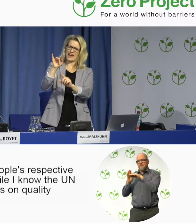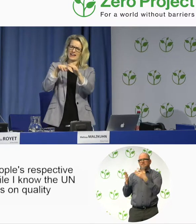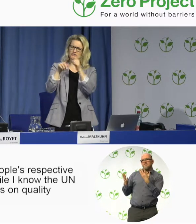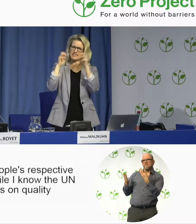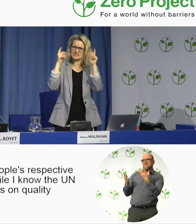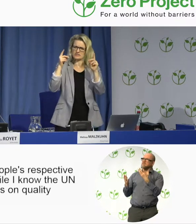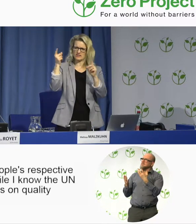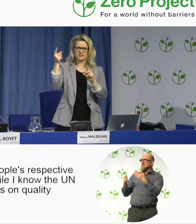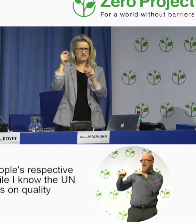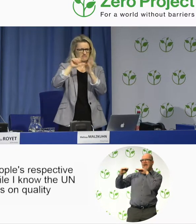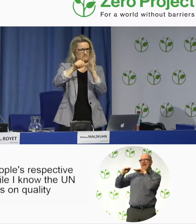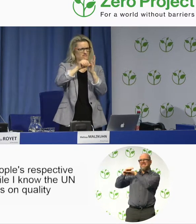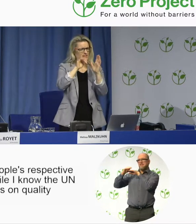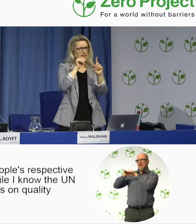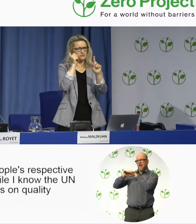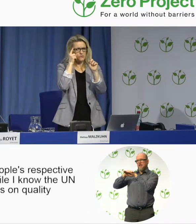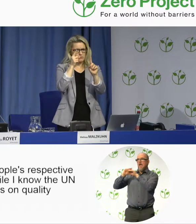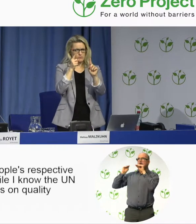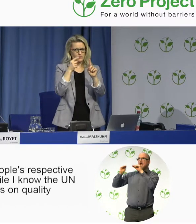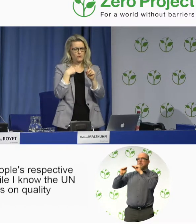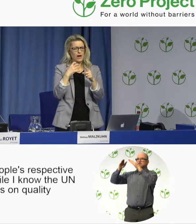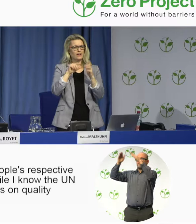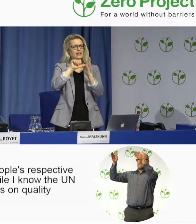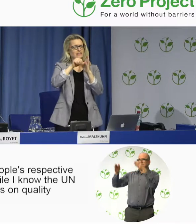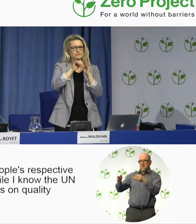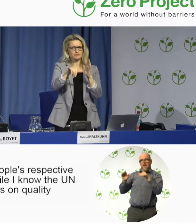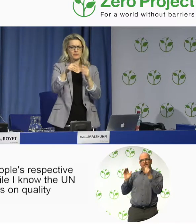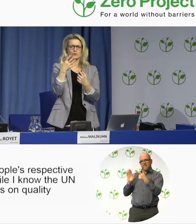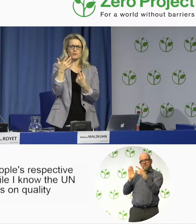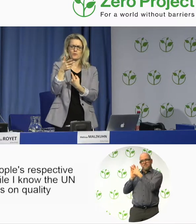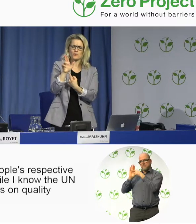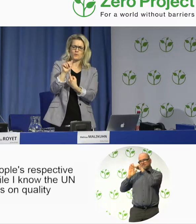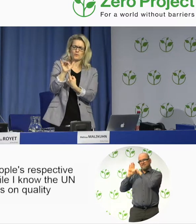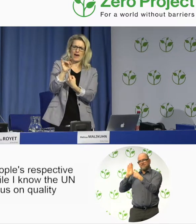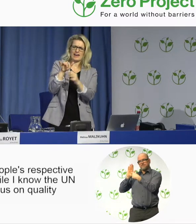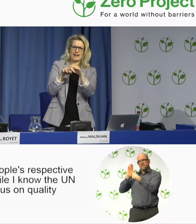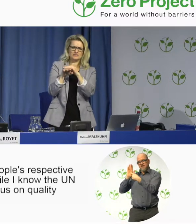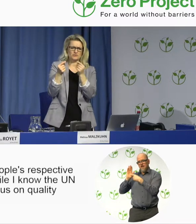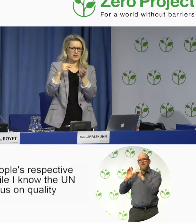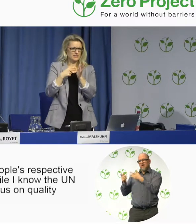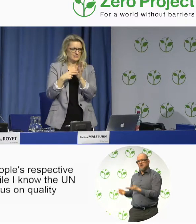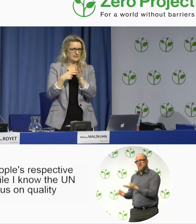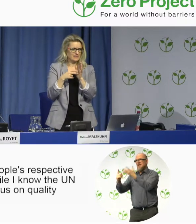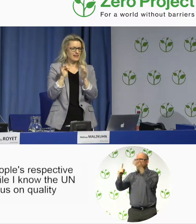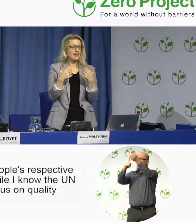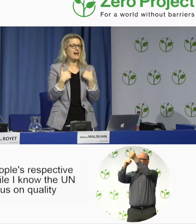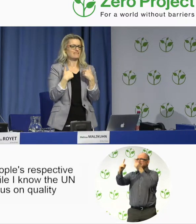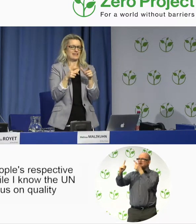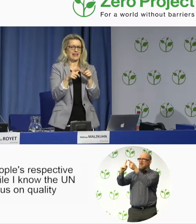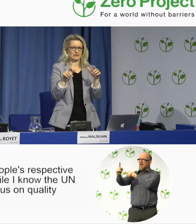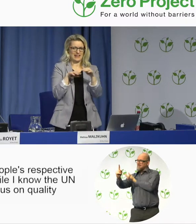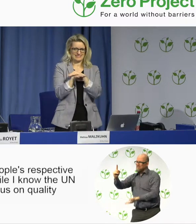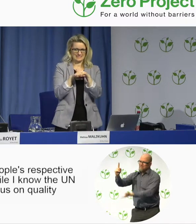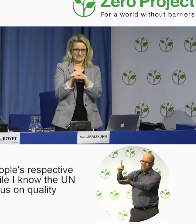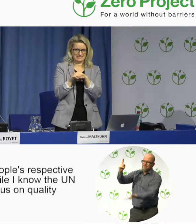on quality education, I emphasize that the point is quality access to education,